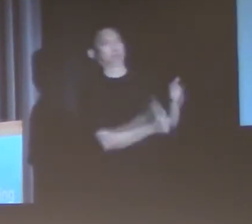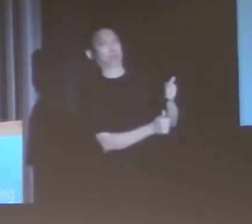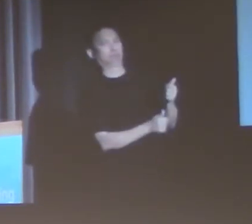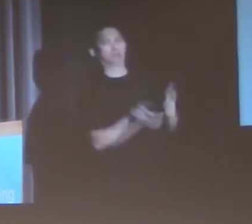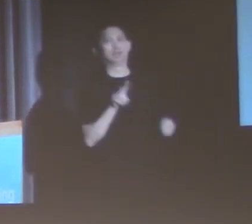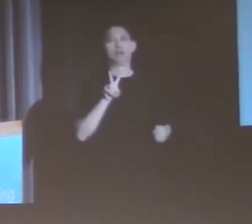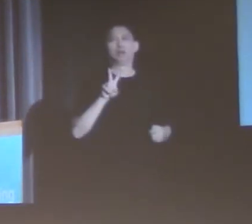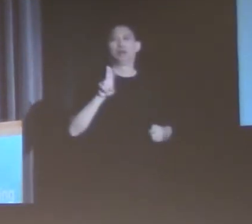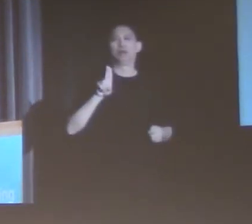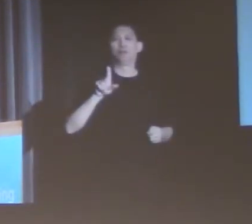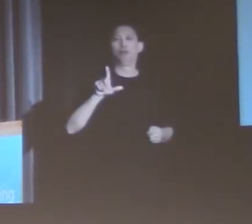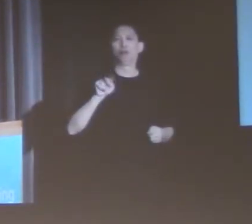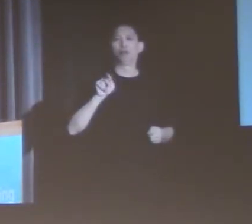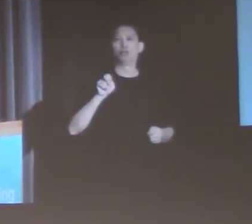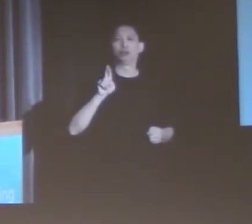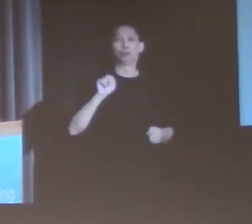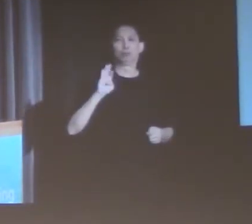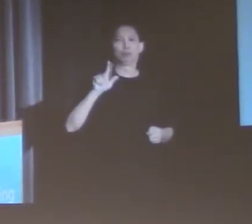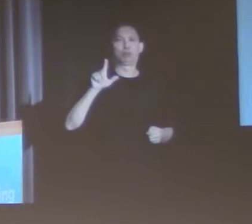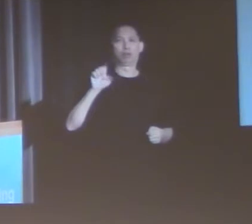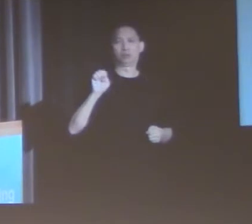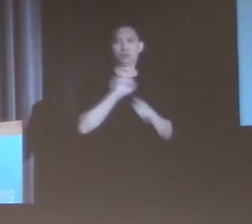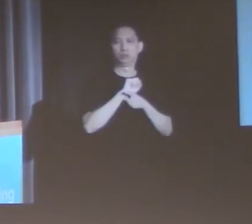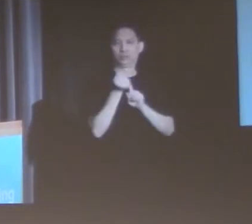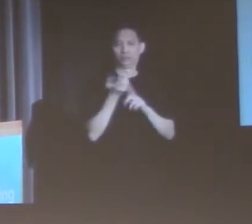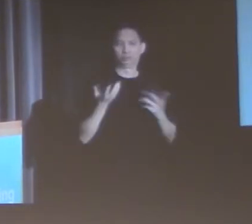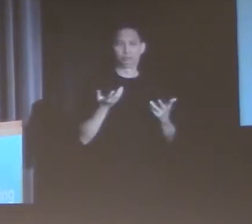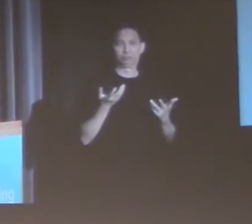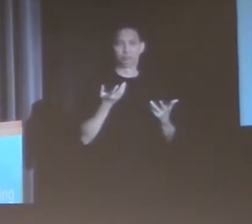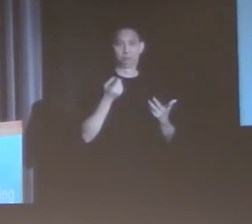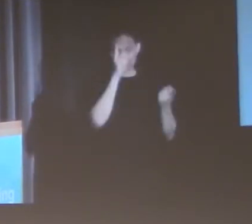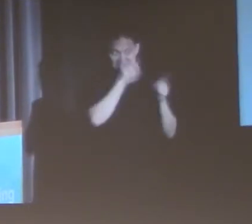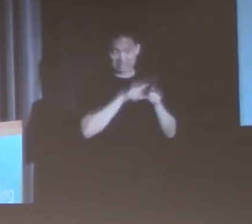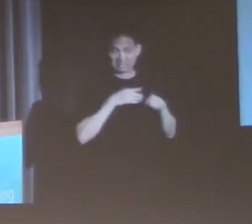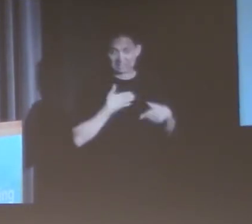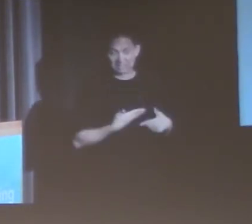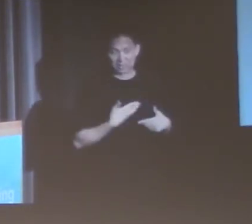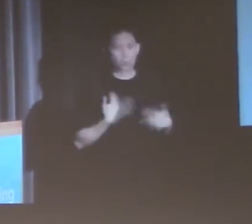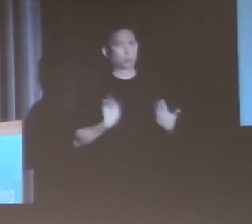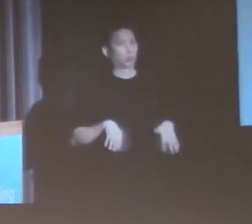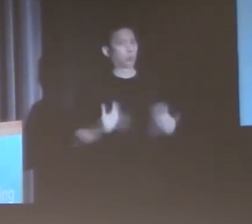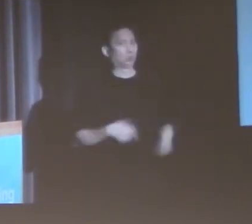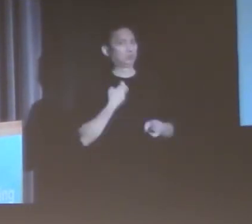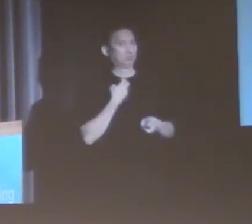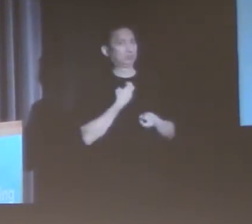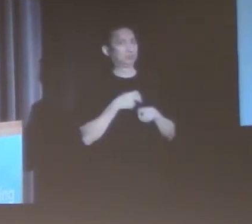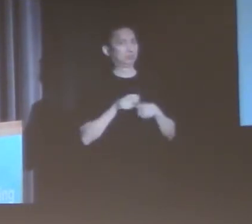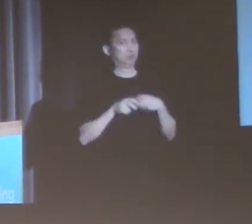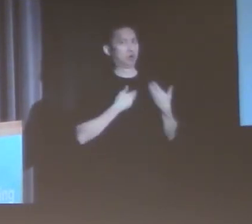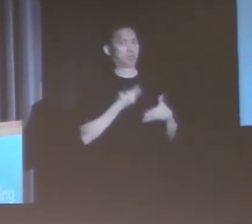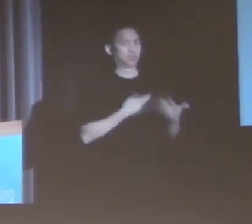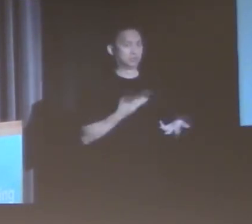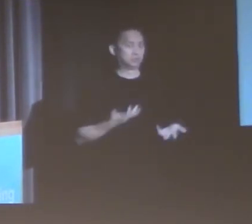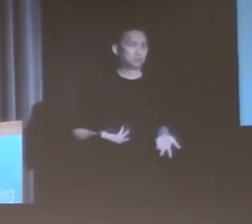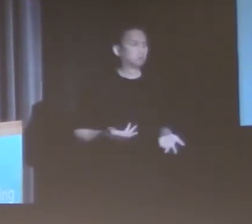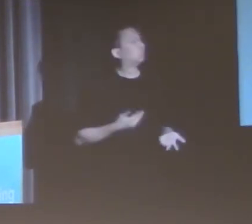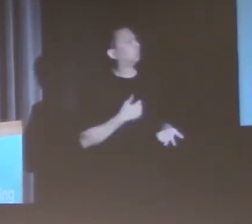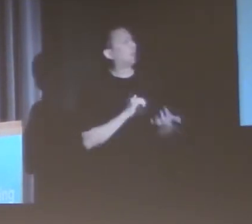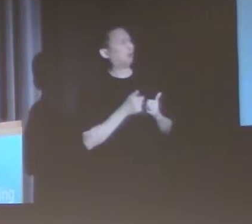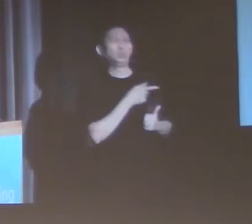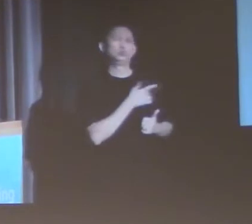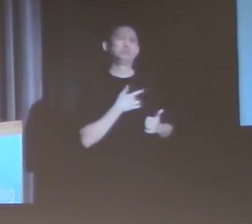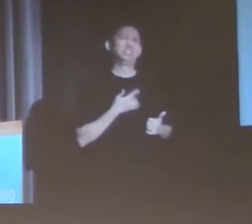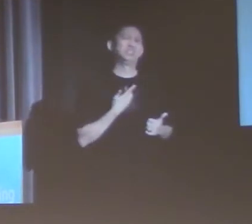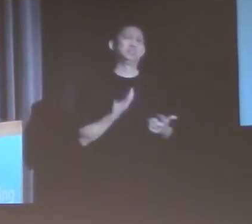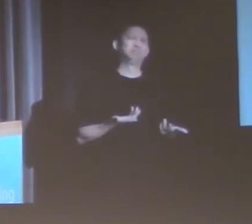very complicated process. And yes, if you could speak a bit more about how you thought about consent